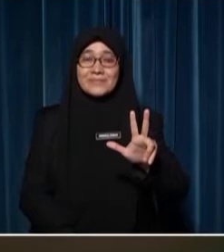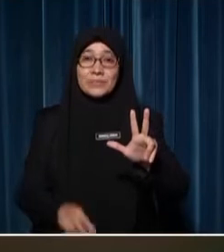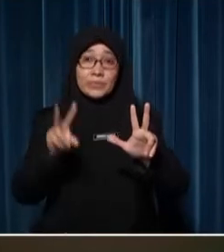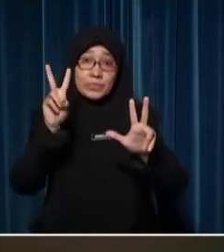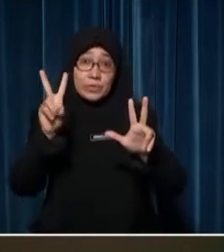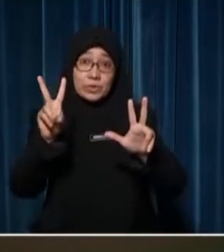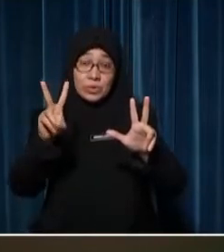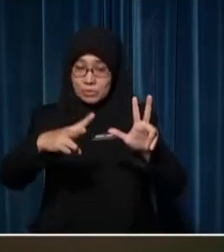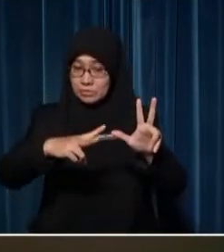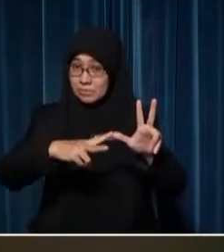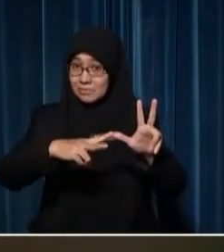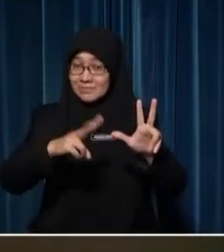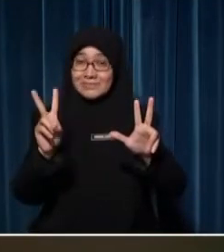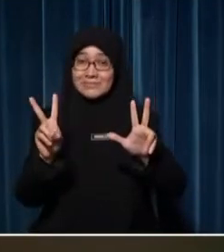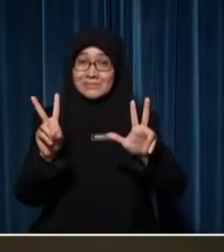2,